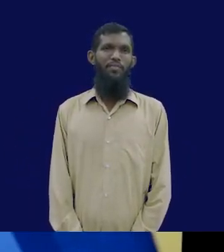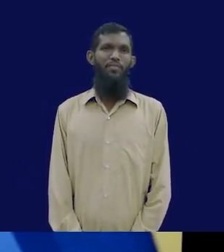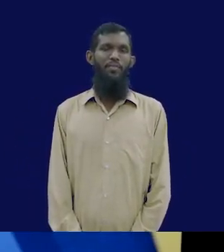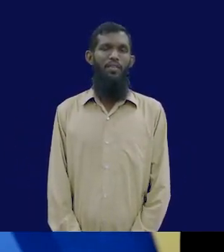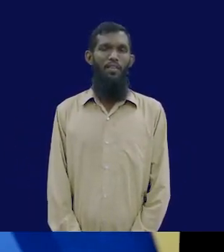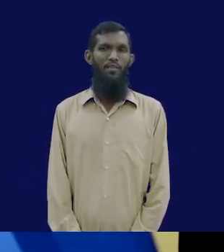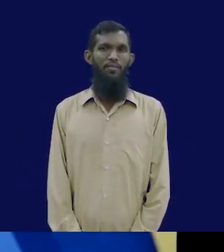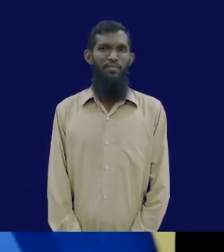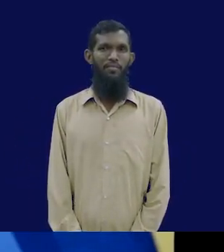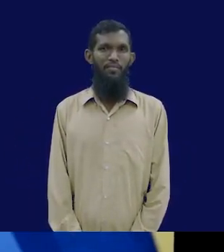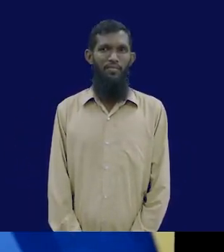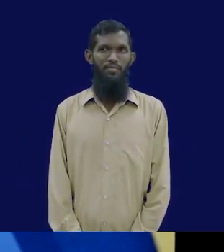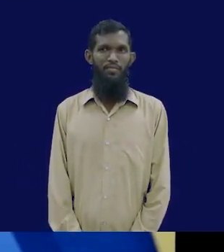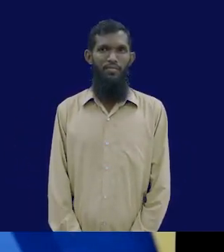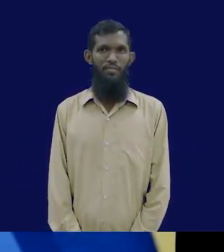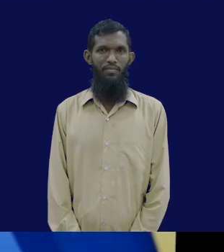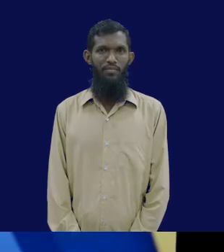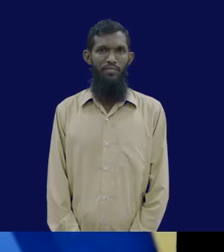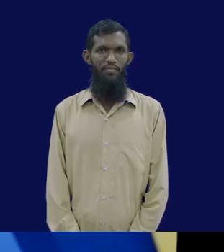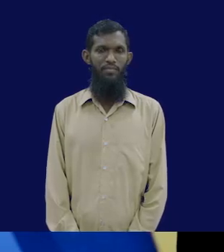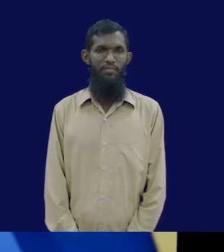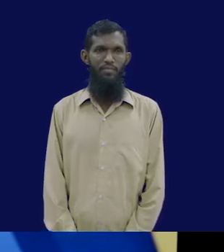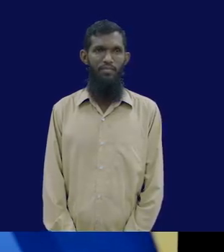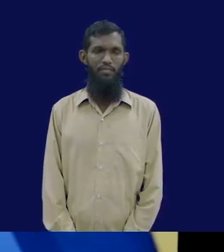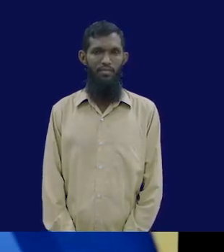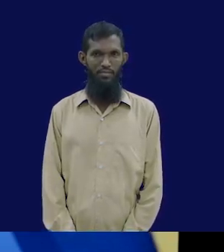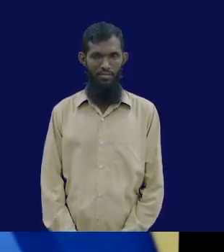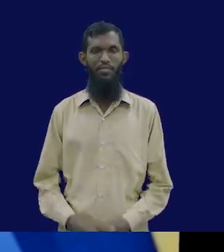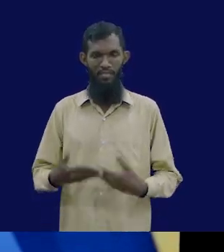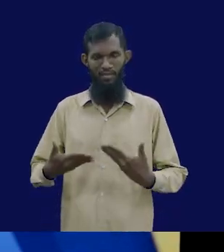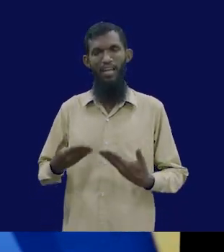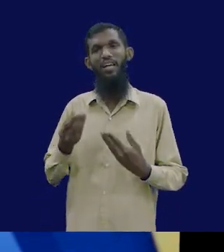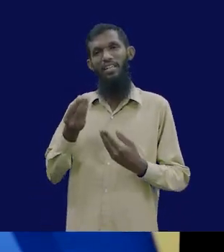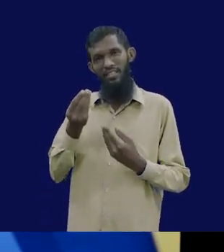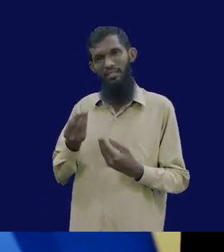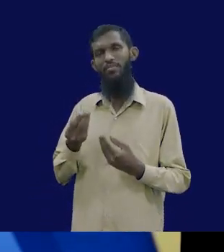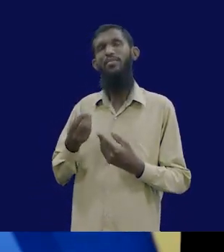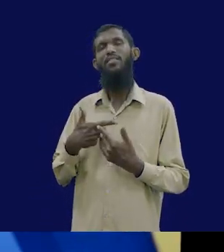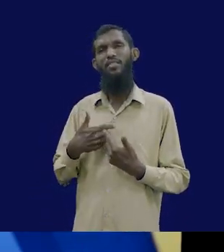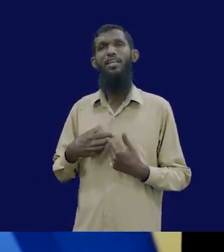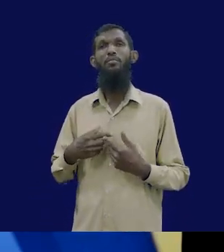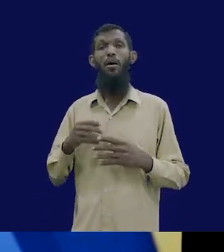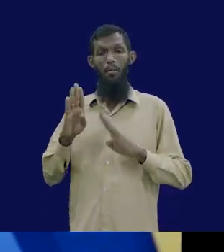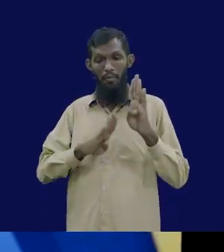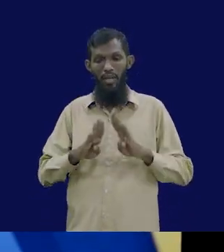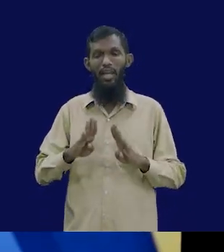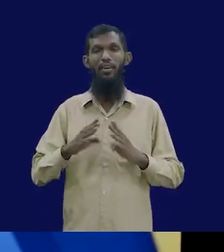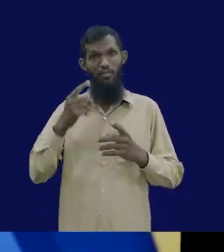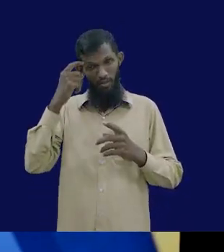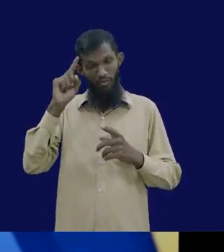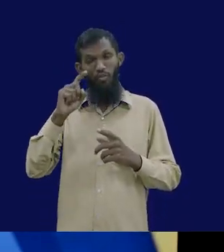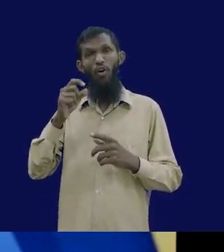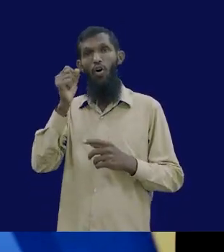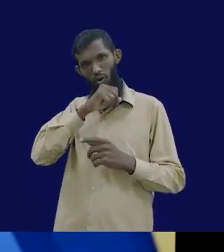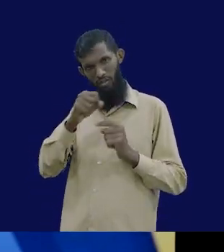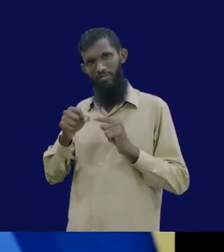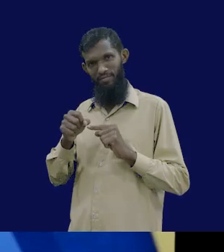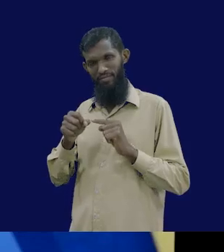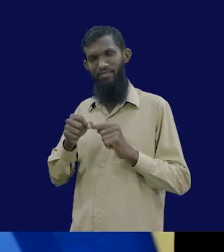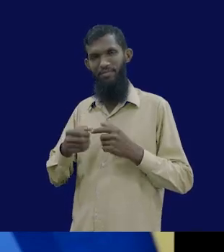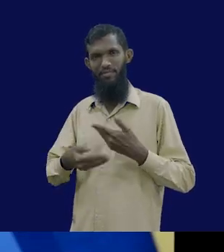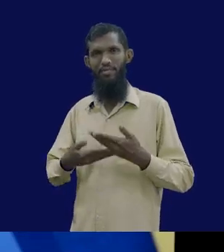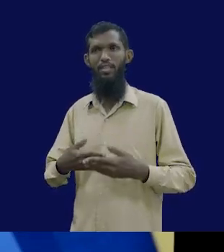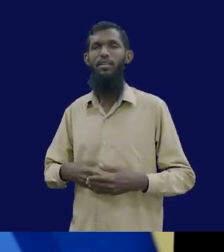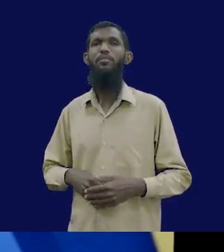Now, after knowing that these are some of the etiquettes of fasting, we